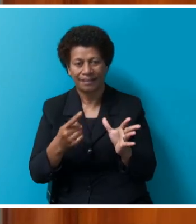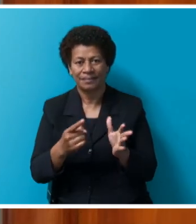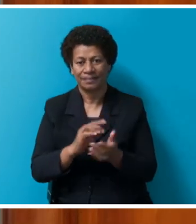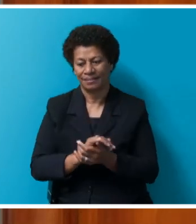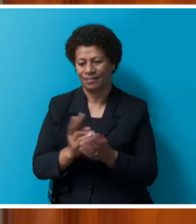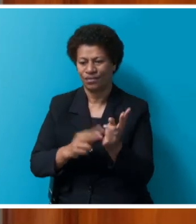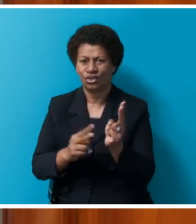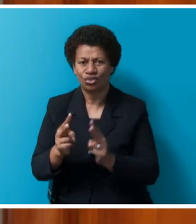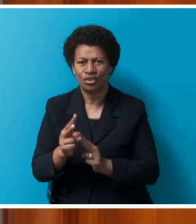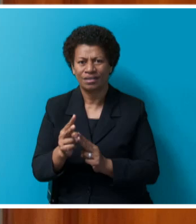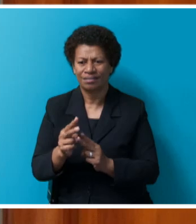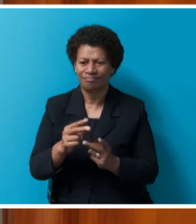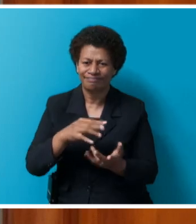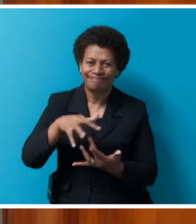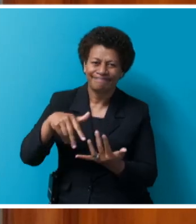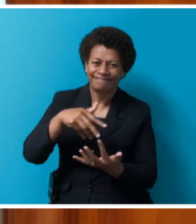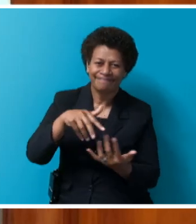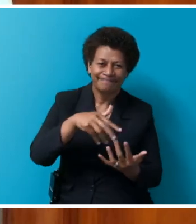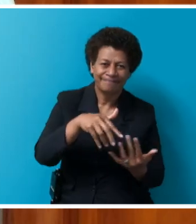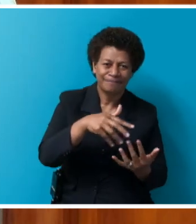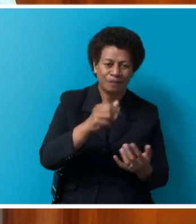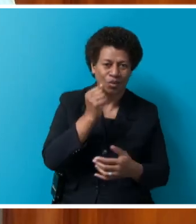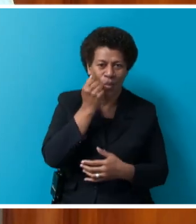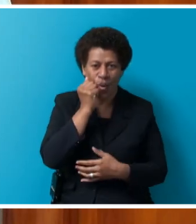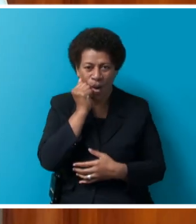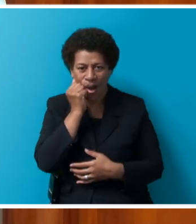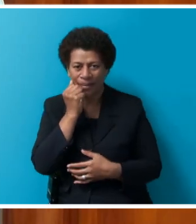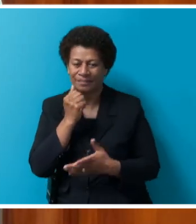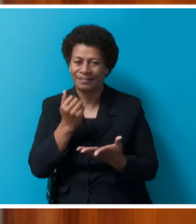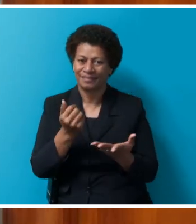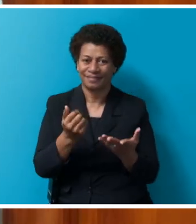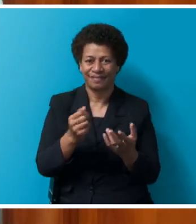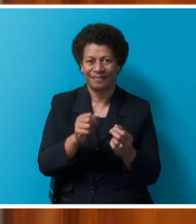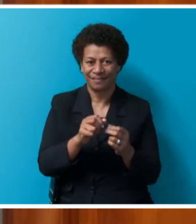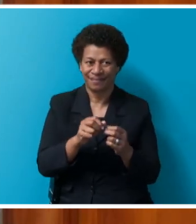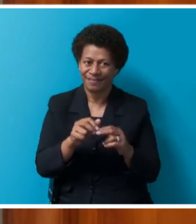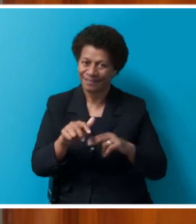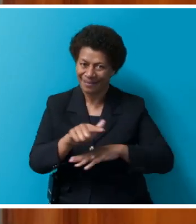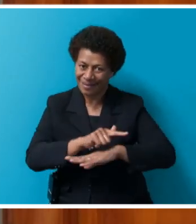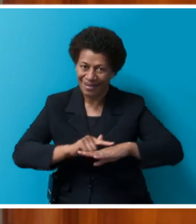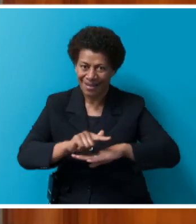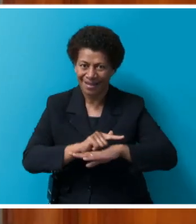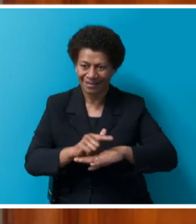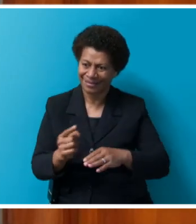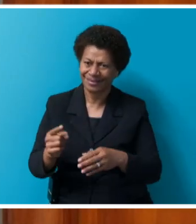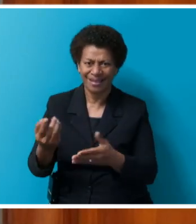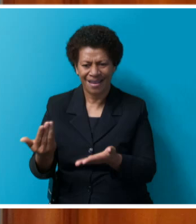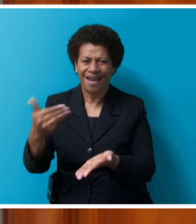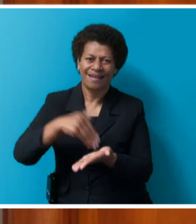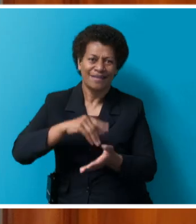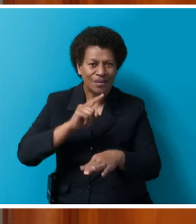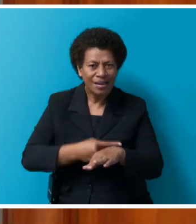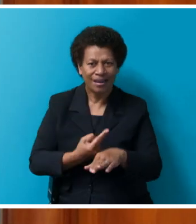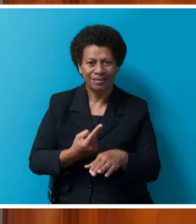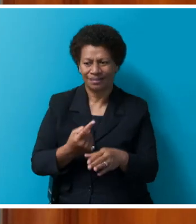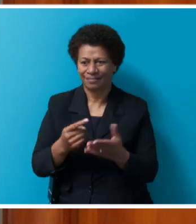and visitors. They were so immersed in the warmth and the security of the Vanua, they were often arriving home later than their parents. This